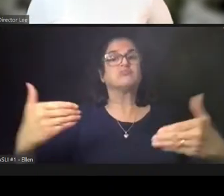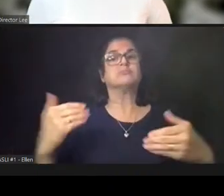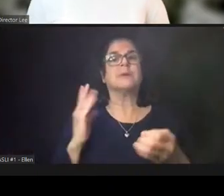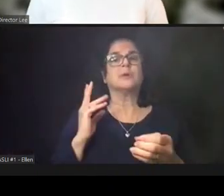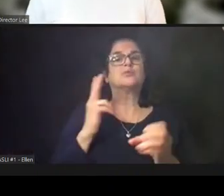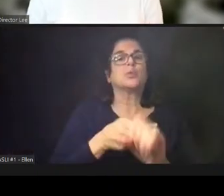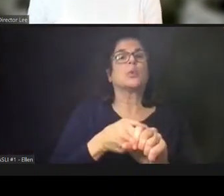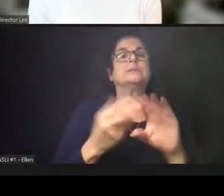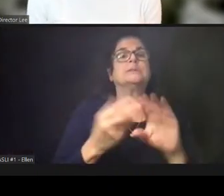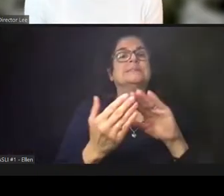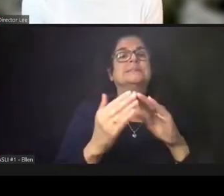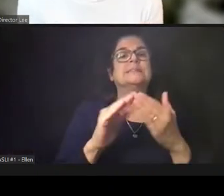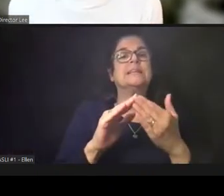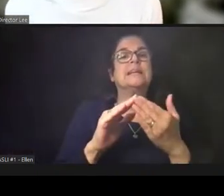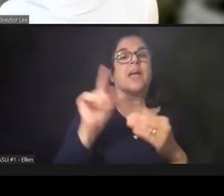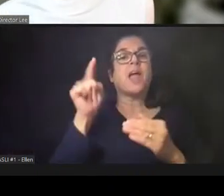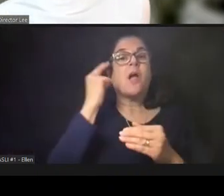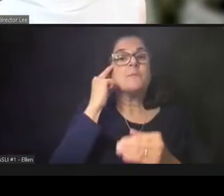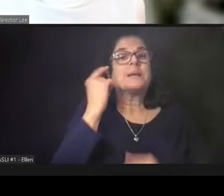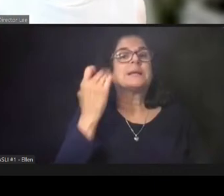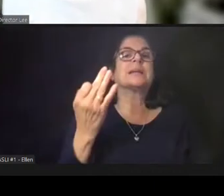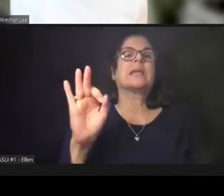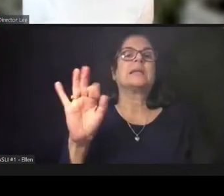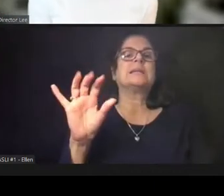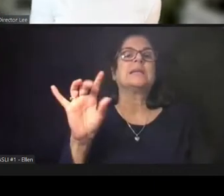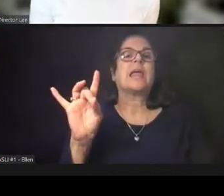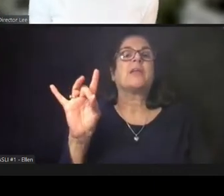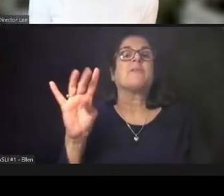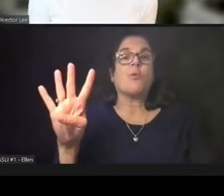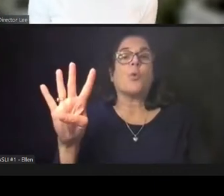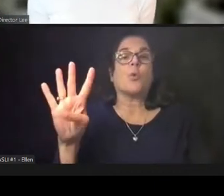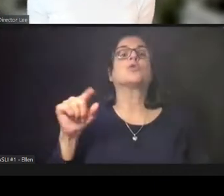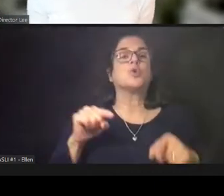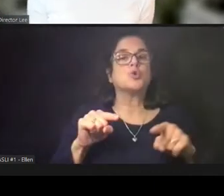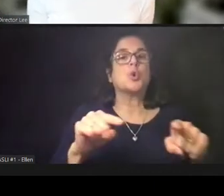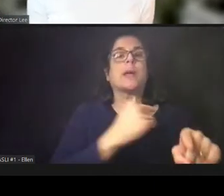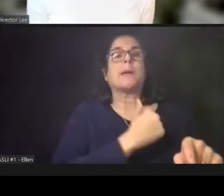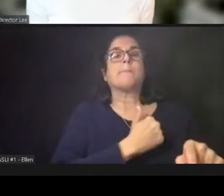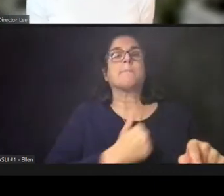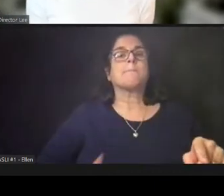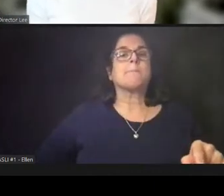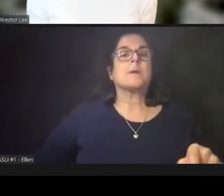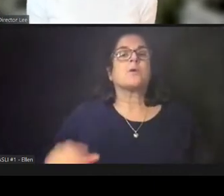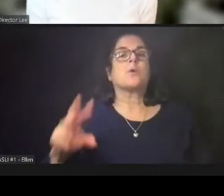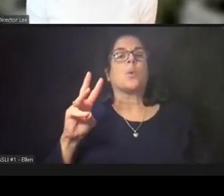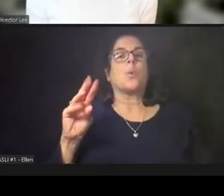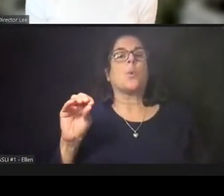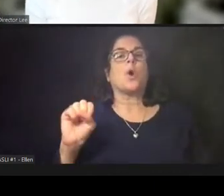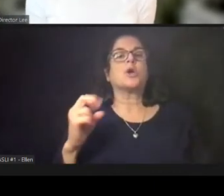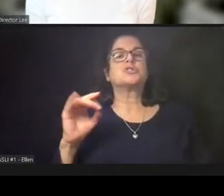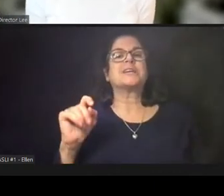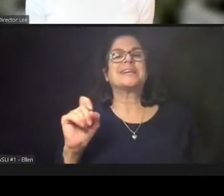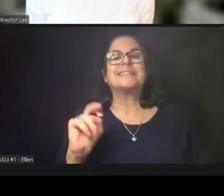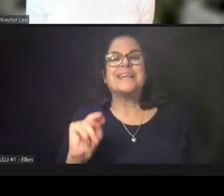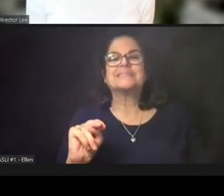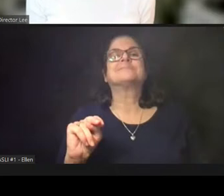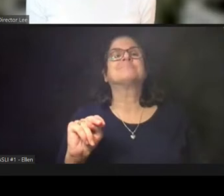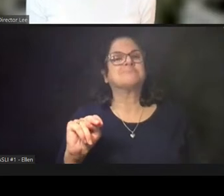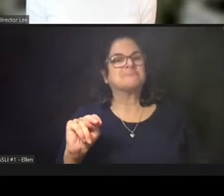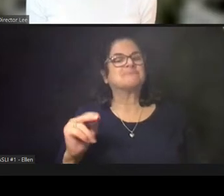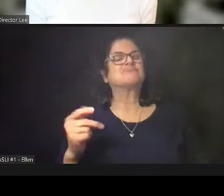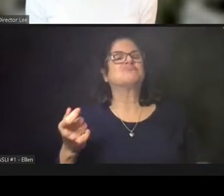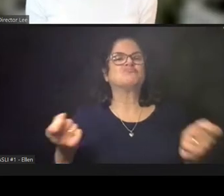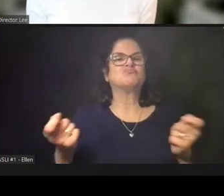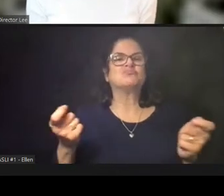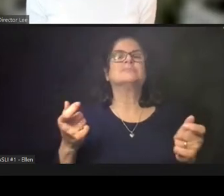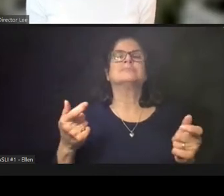in 1984 under the Harold Washington administration. I too, here at CTA, came up through the ranks over the course